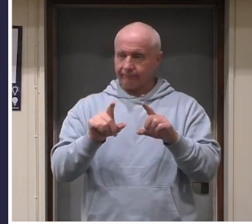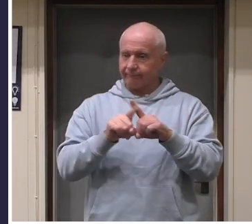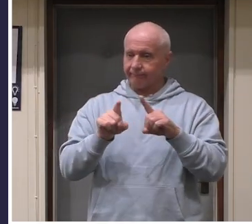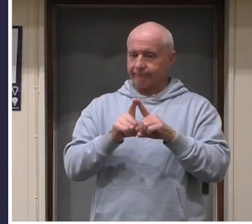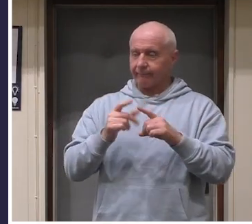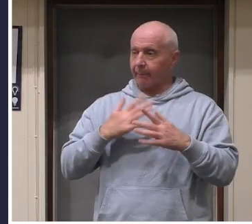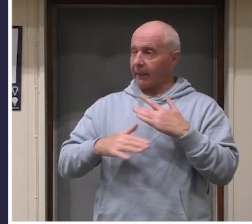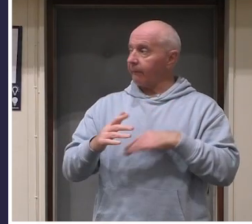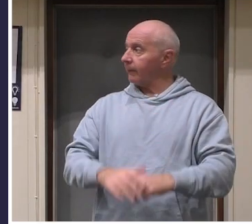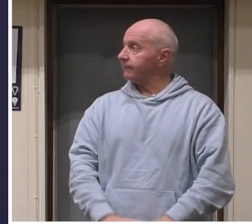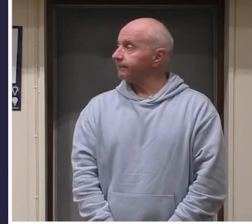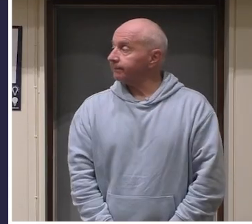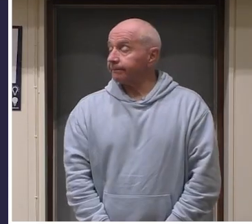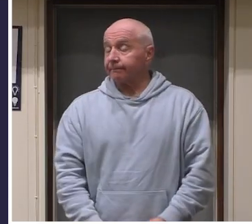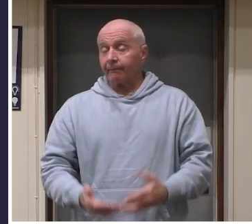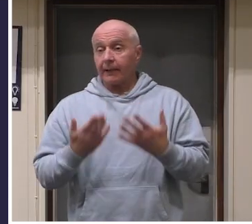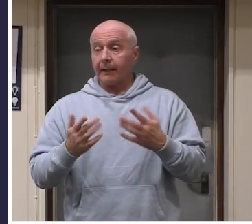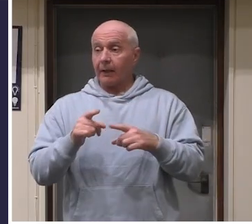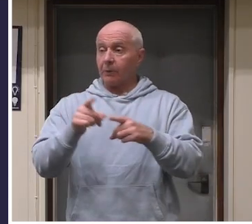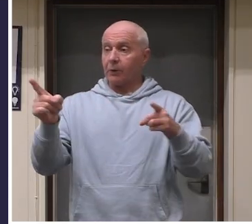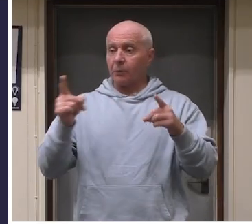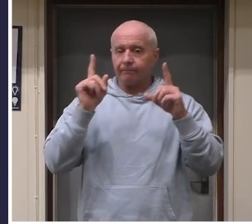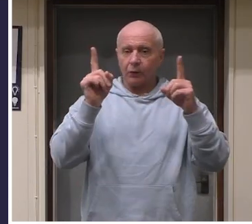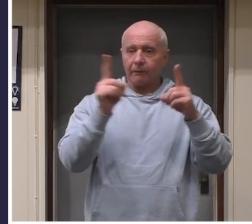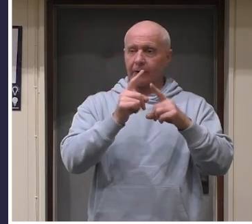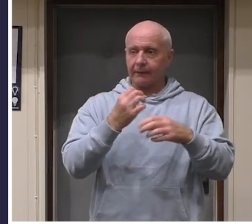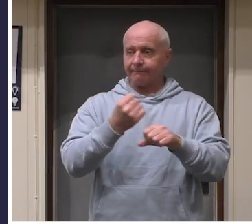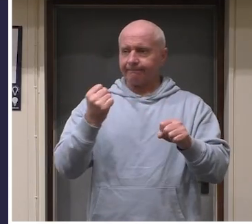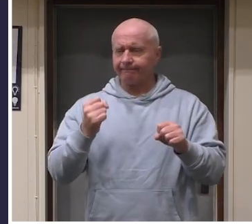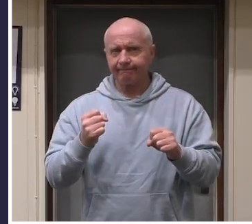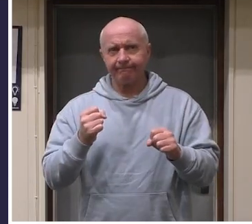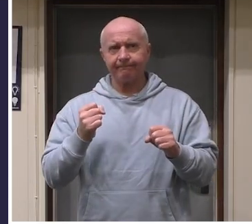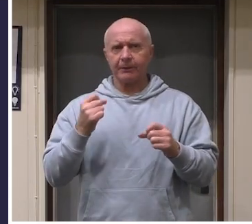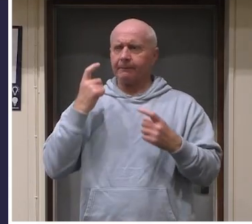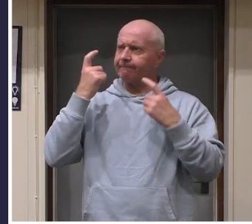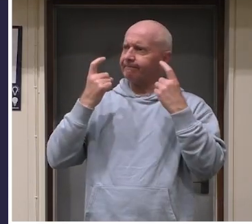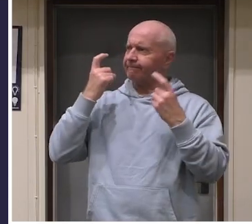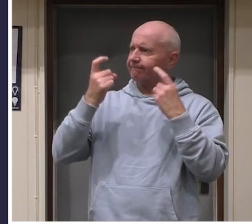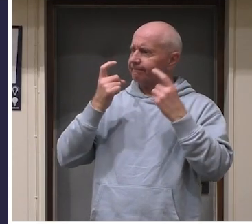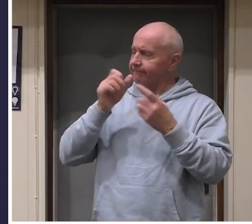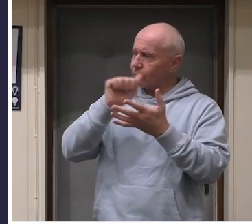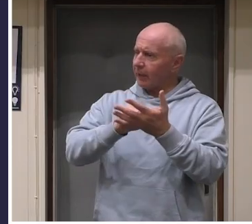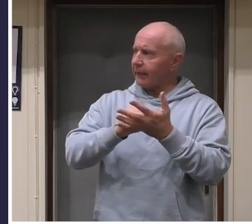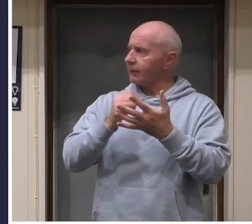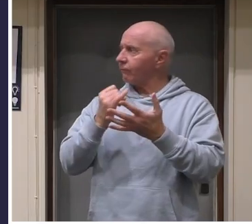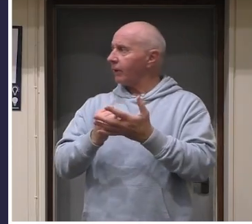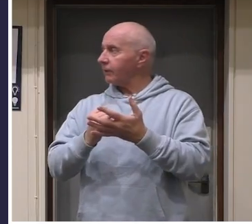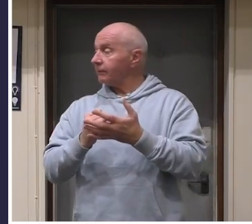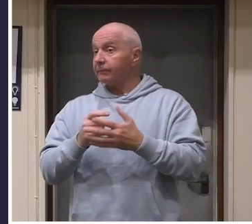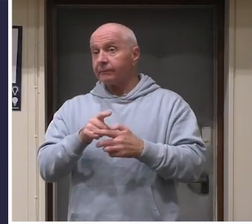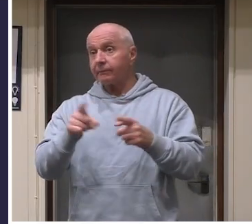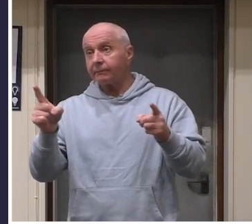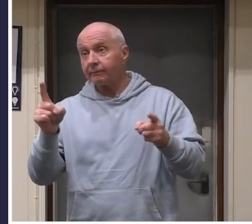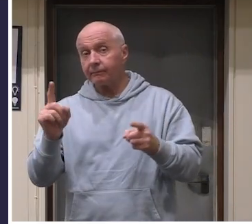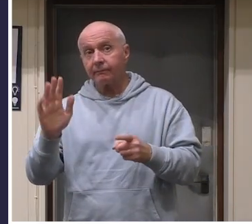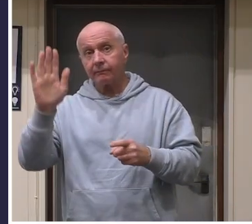But now you are an undergraduate first-year student sitting in the lecture hall and you're not very convinced by this argument. So you raise your hand and you